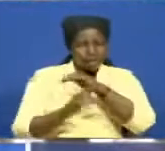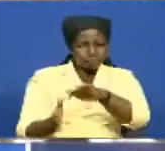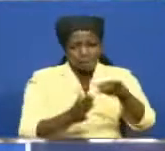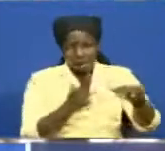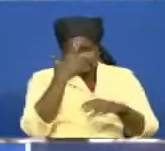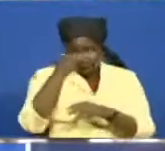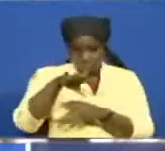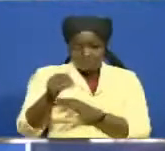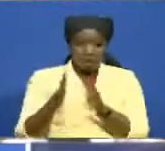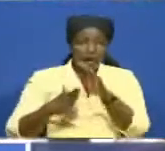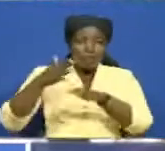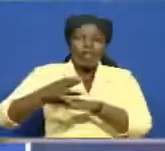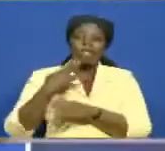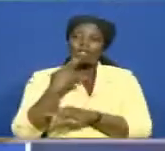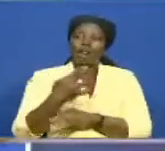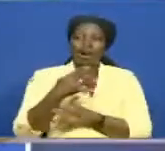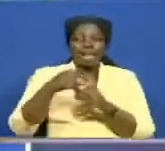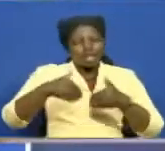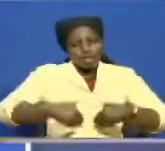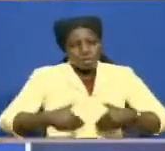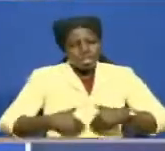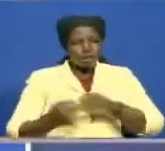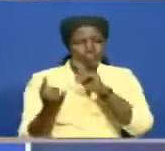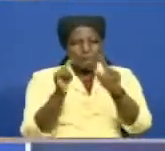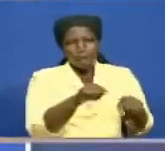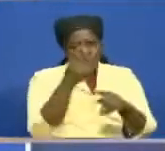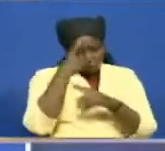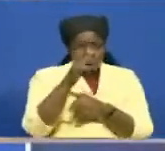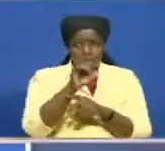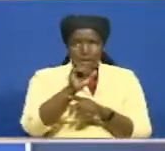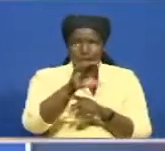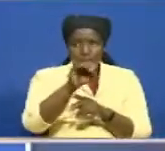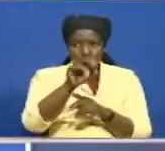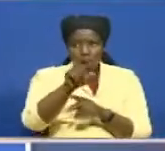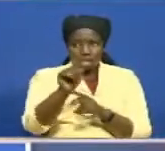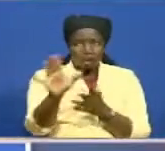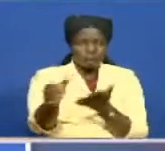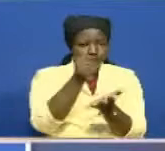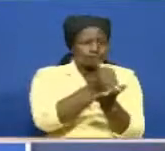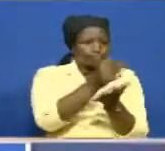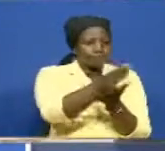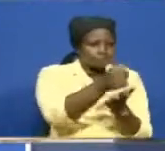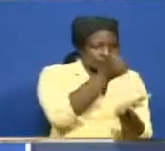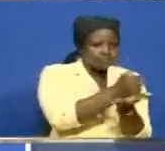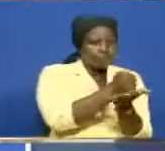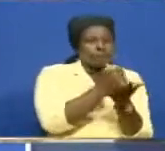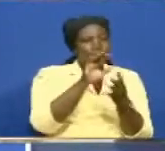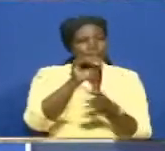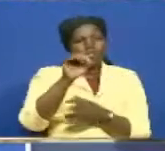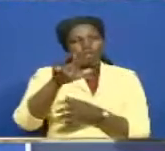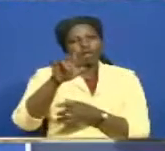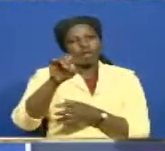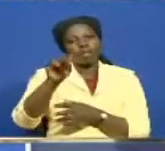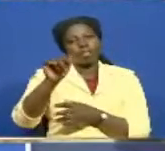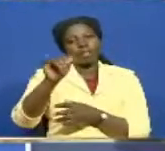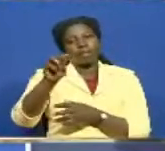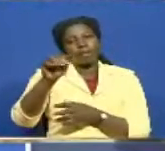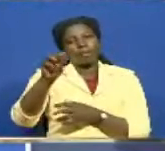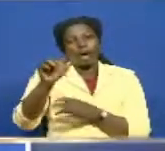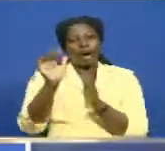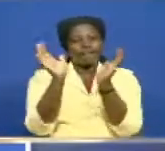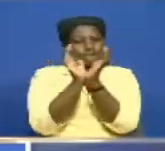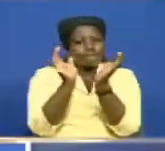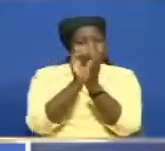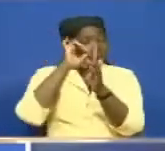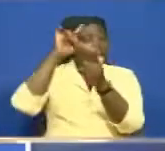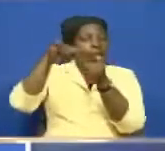youth turned up for community scout recruitment drive at the Olen Timama Stadium for a chance to work with the Kenya Wildlife